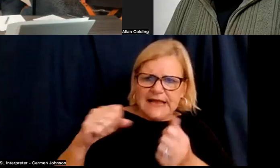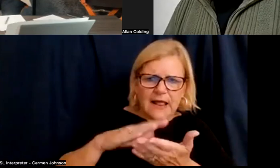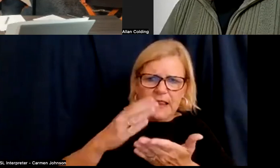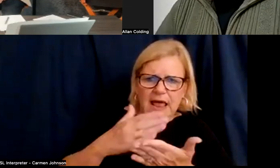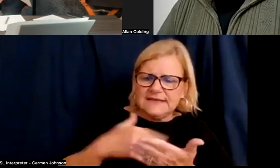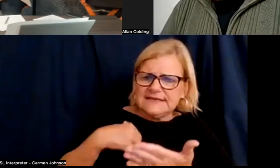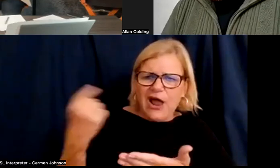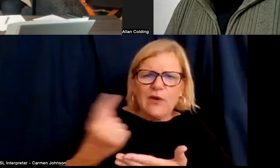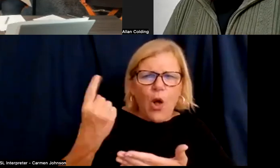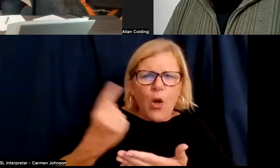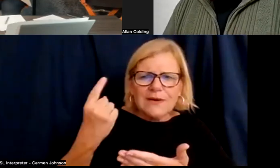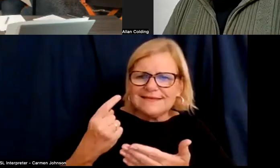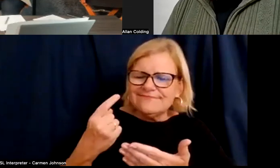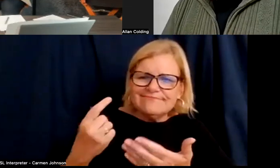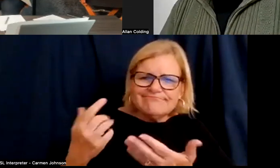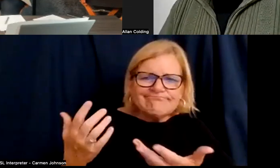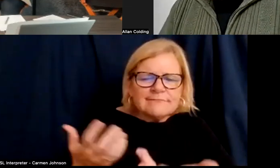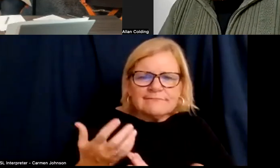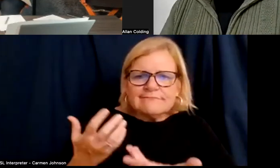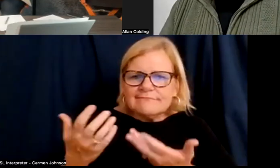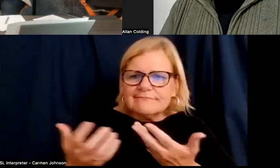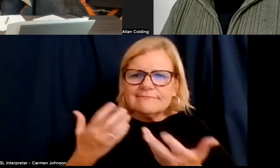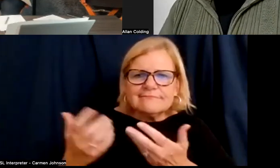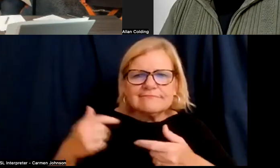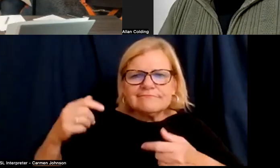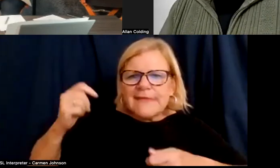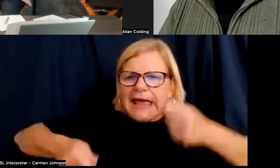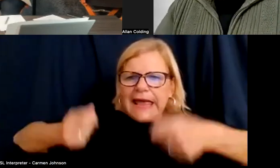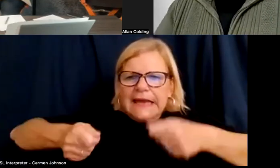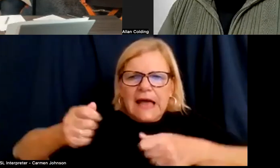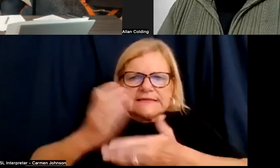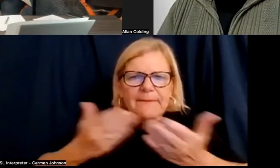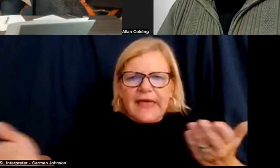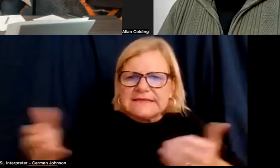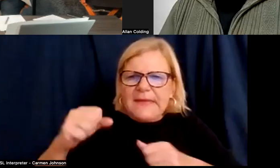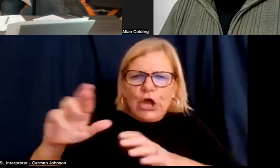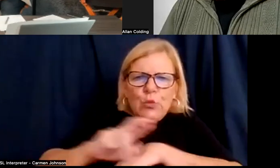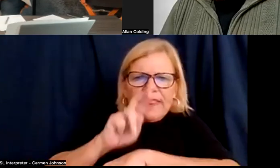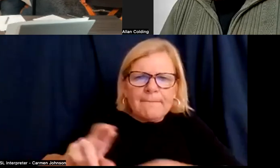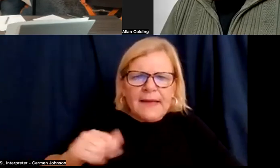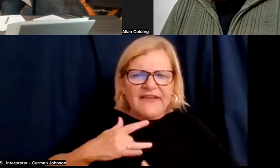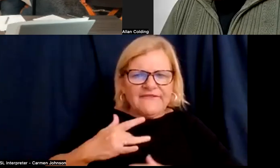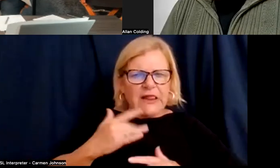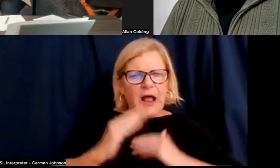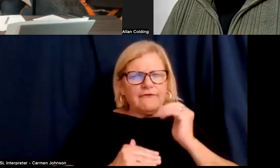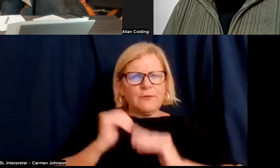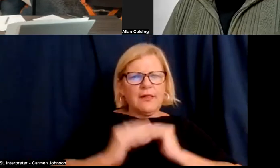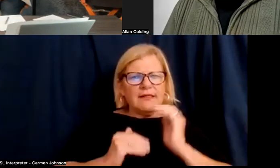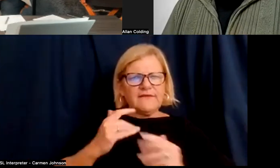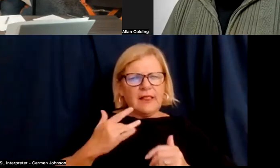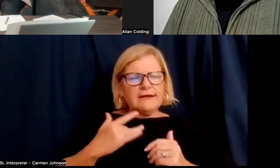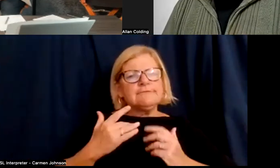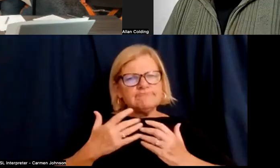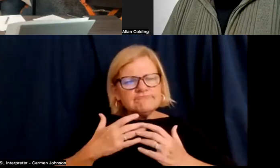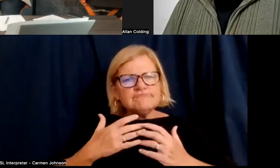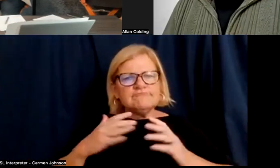I would always just, make uh, hit on things, making rhythms. It was always comforting for me to do that. Uh,